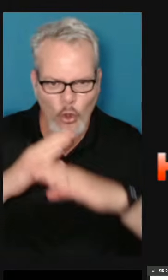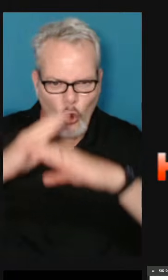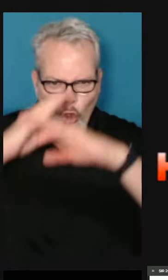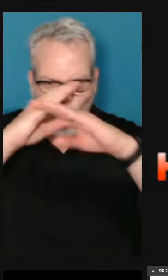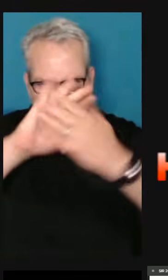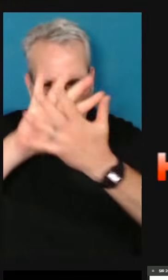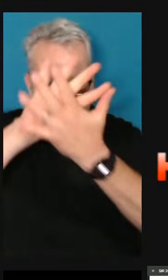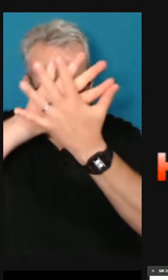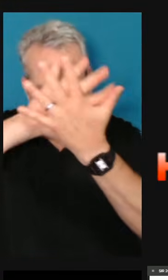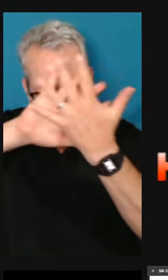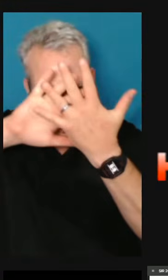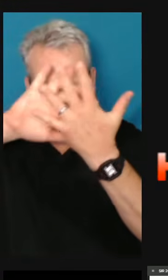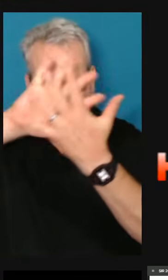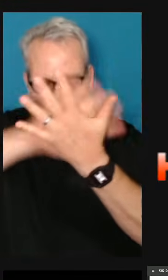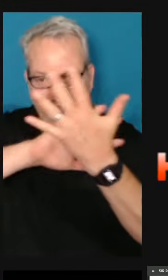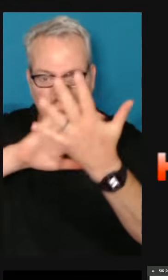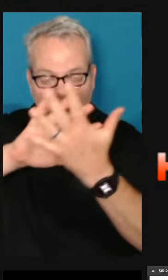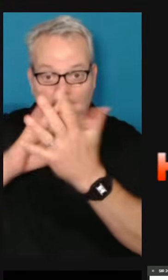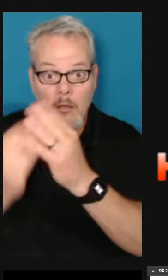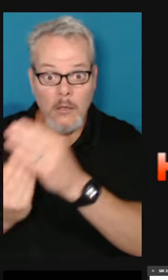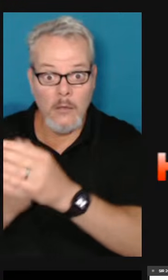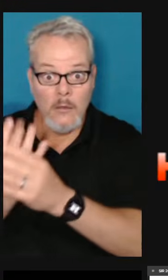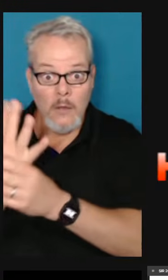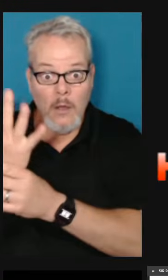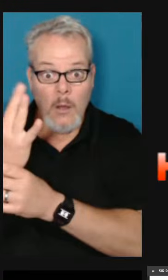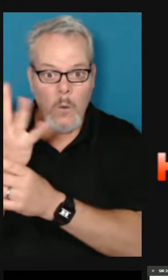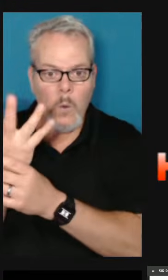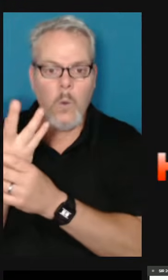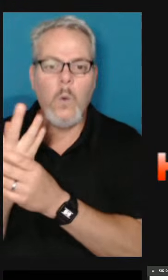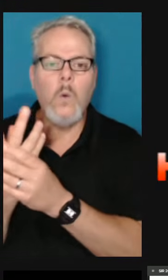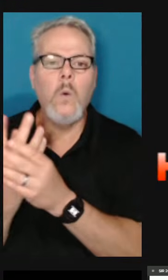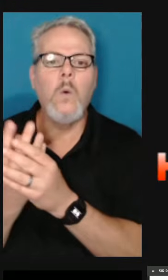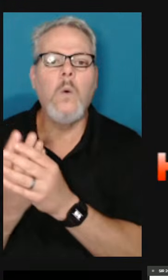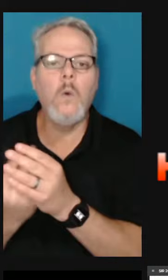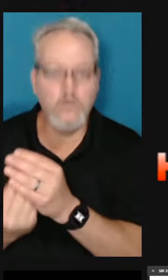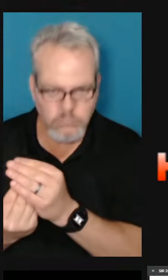After each event, the fountain died for a few minutes and then slowly recovered,